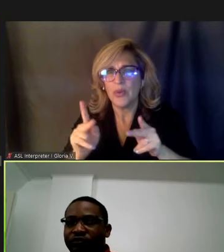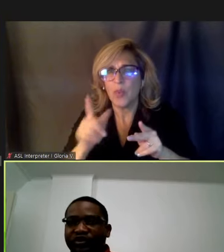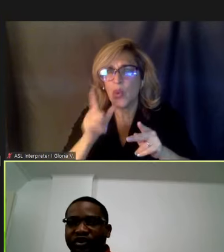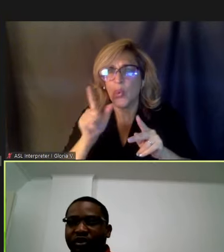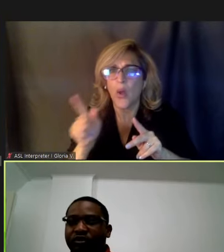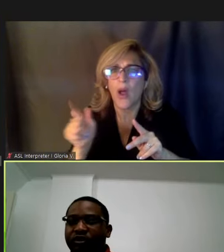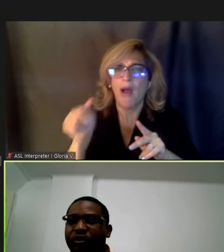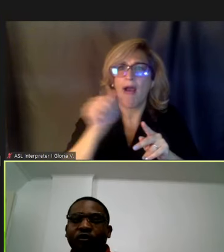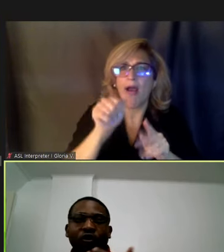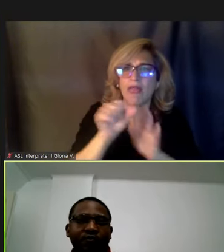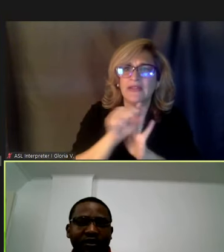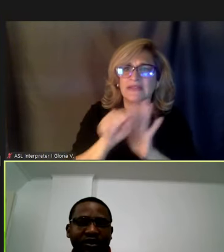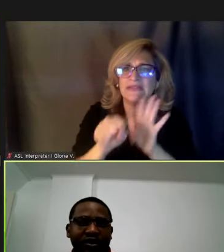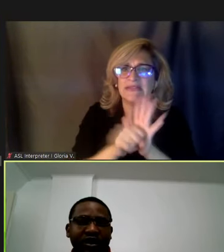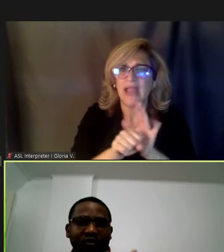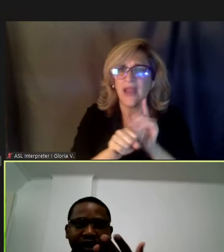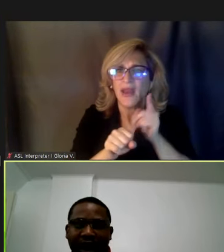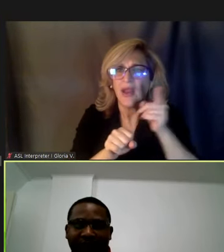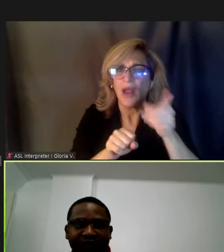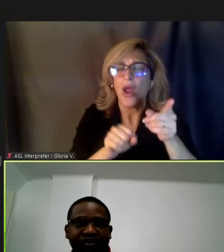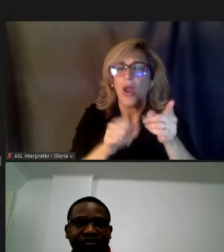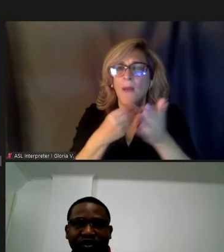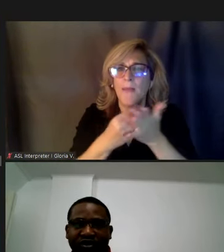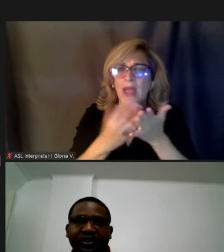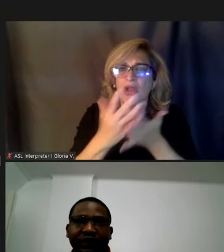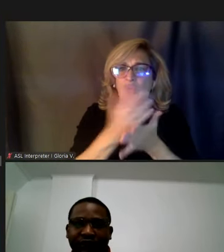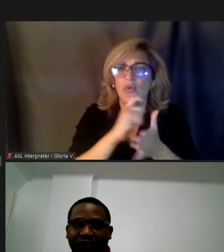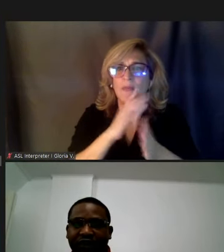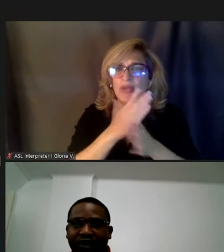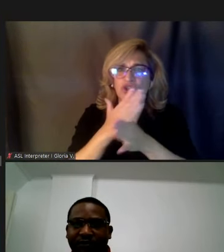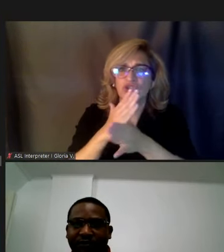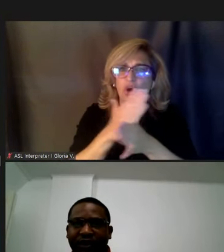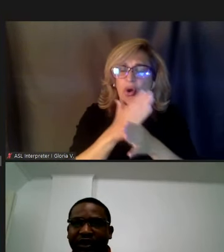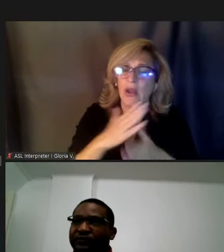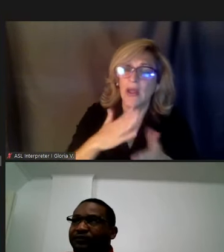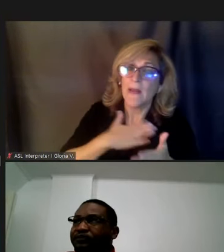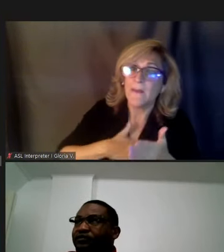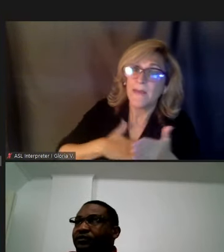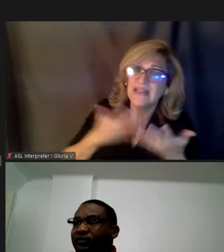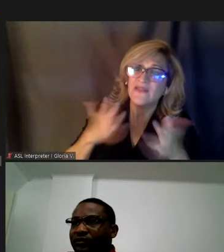revenue will be shared or being- or this conclude your remarks? Thing up.